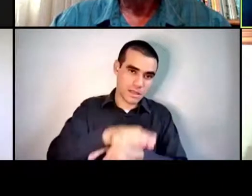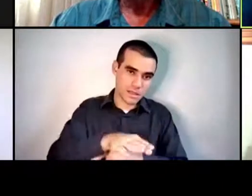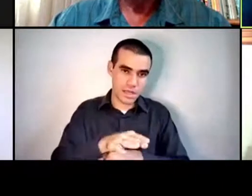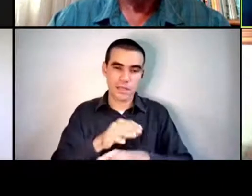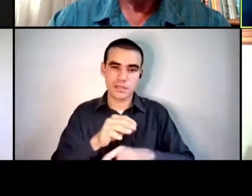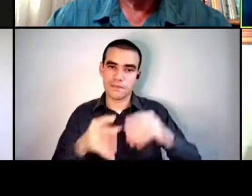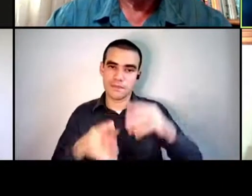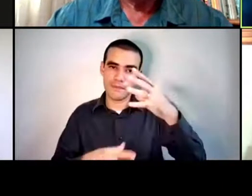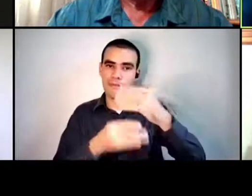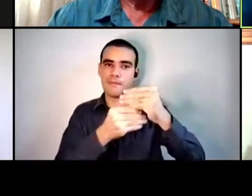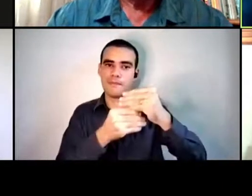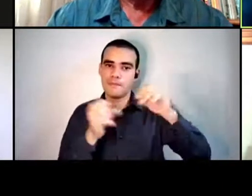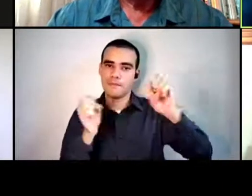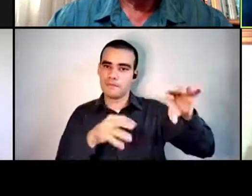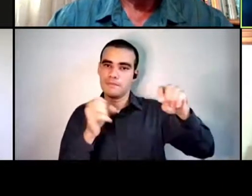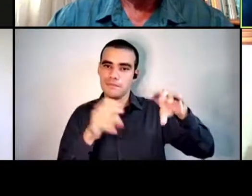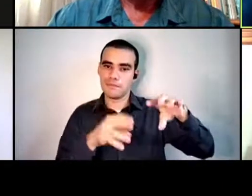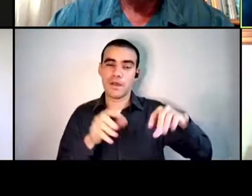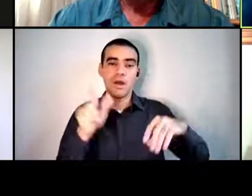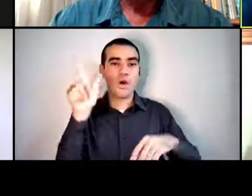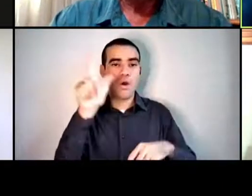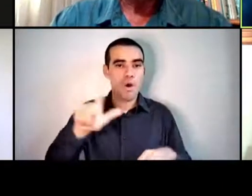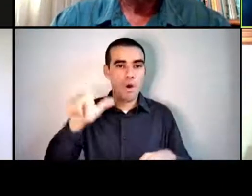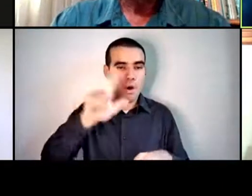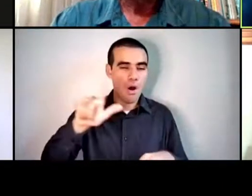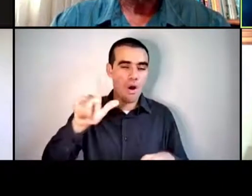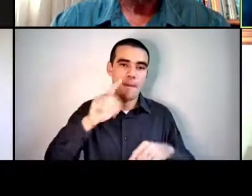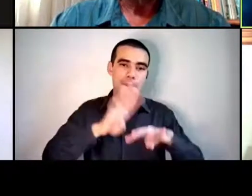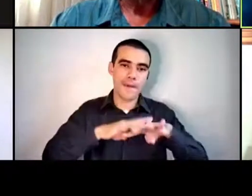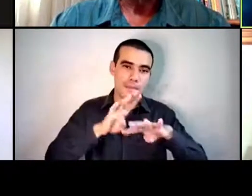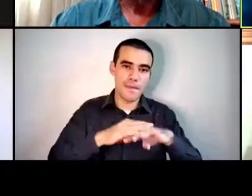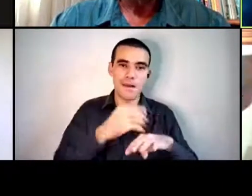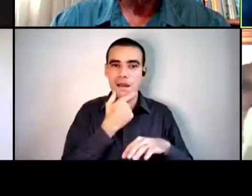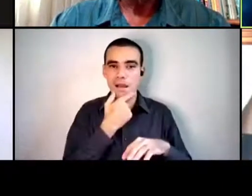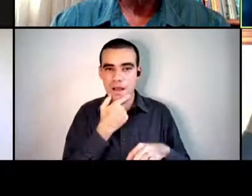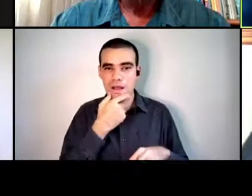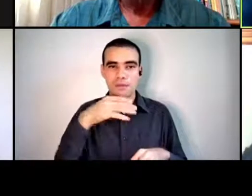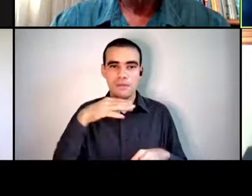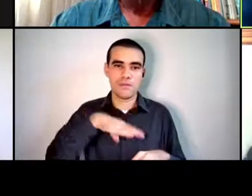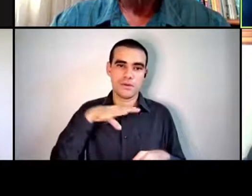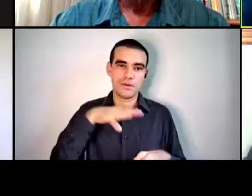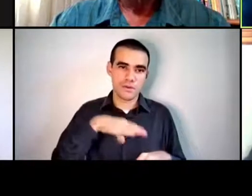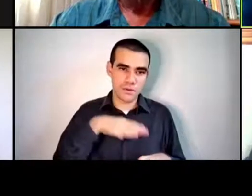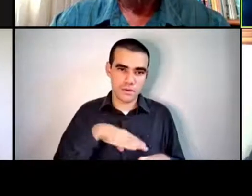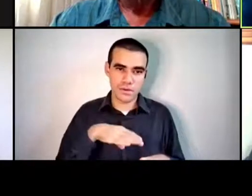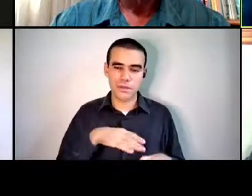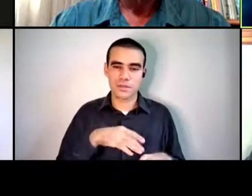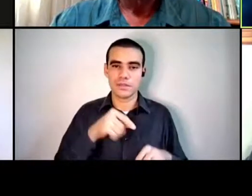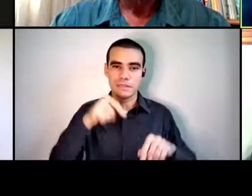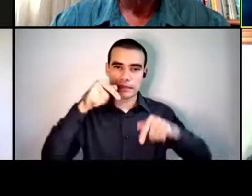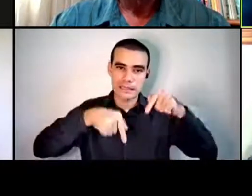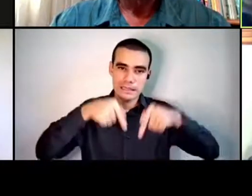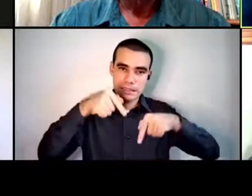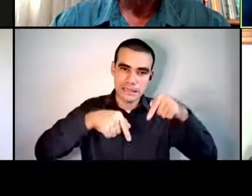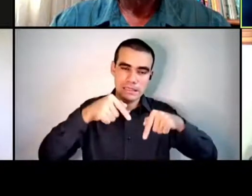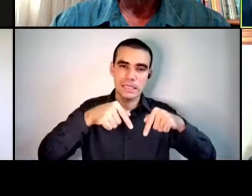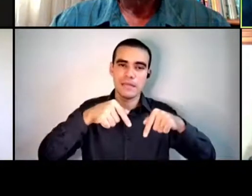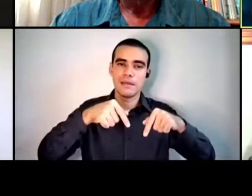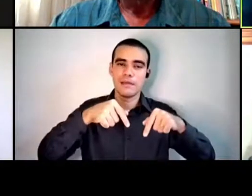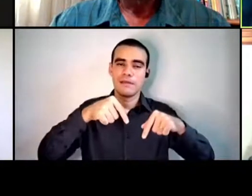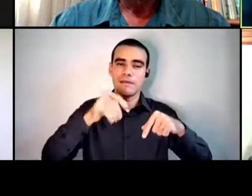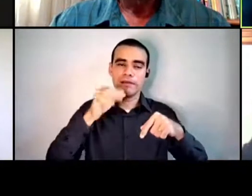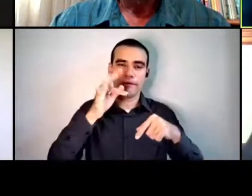whole day at school, with more than the curriculum, complementing with mathematics, Portuguese,